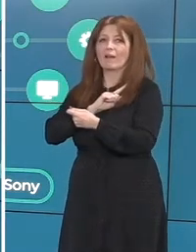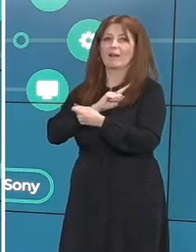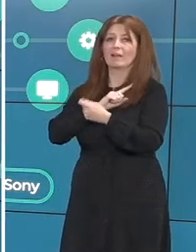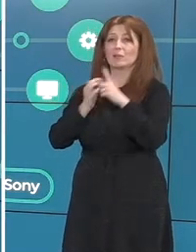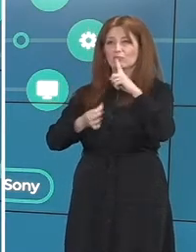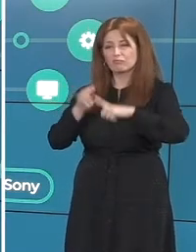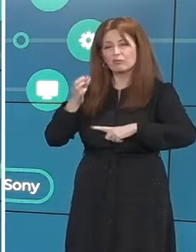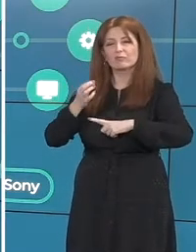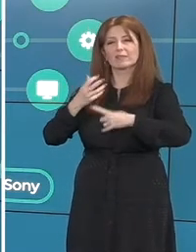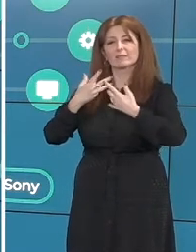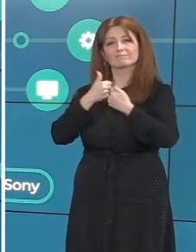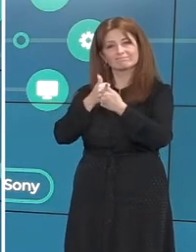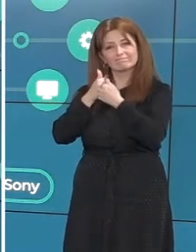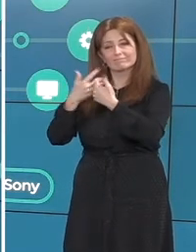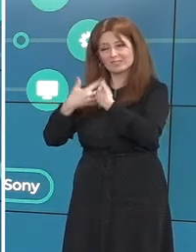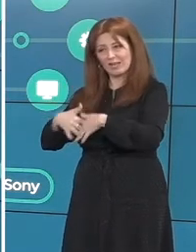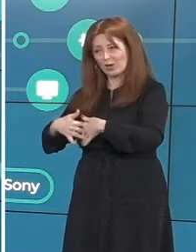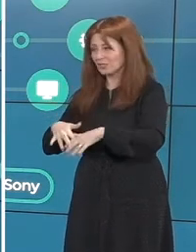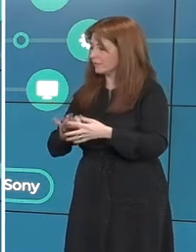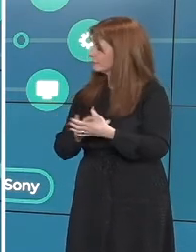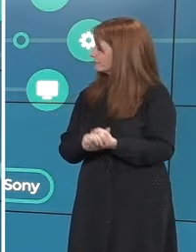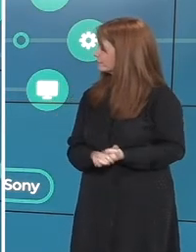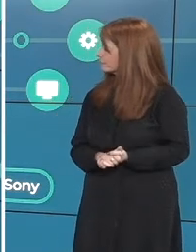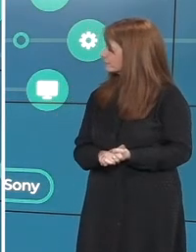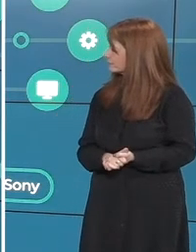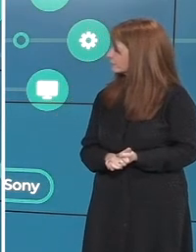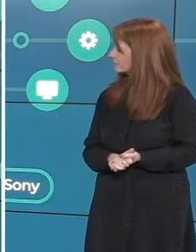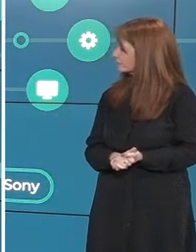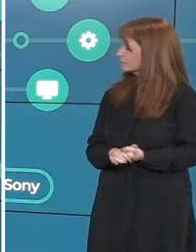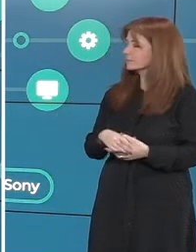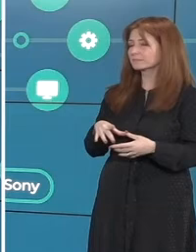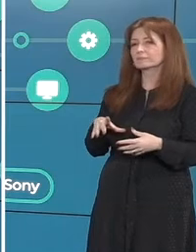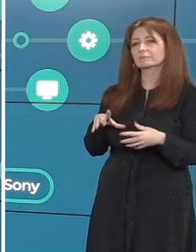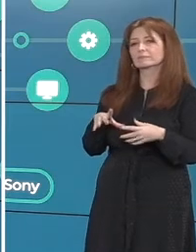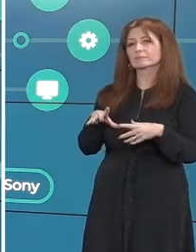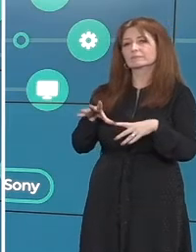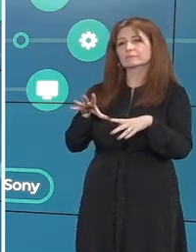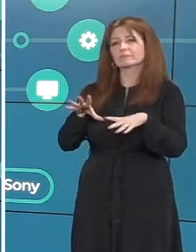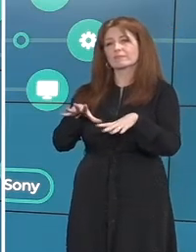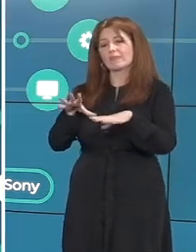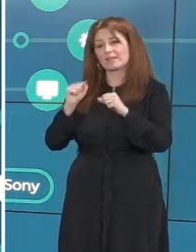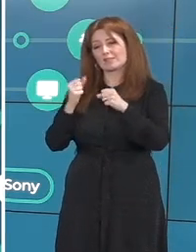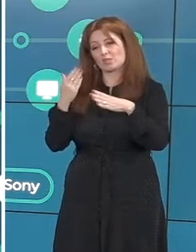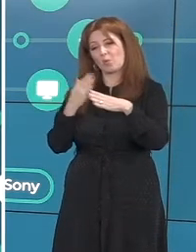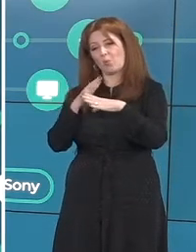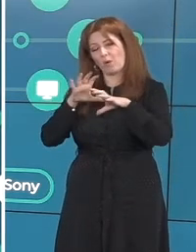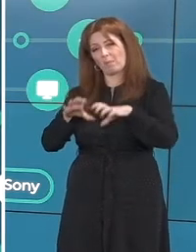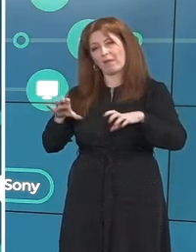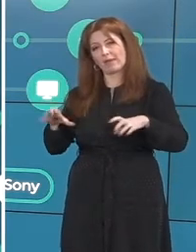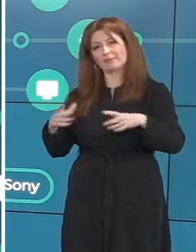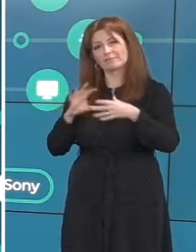Thank you. Paul? Yeah, I think it starts with how you can change your workplace environment, the culture